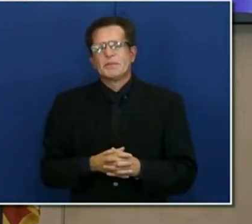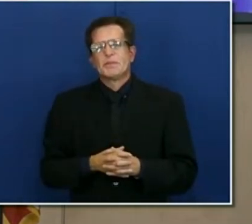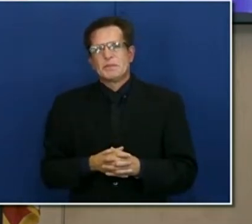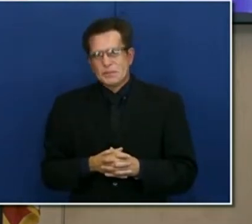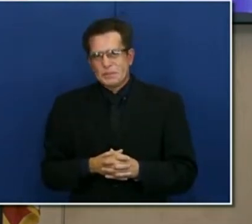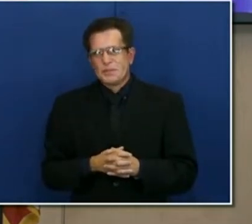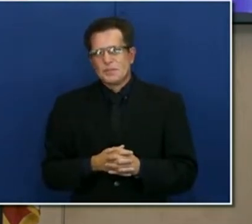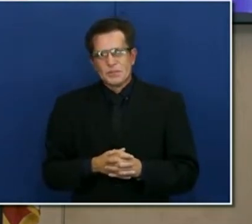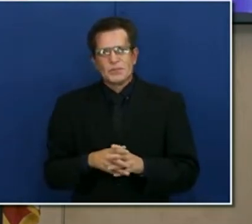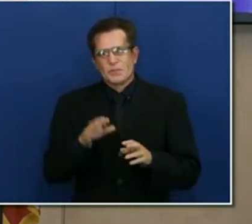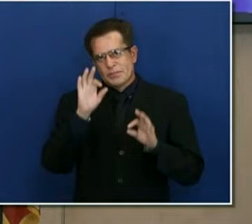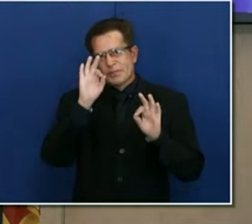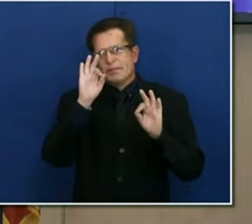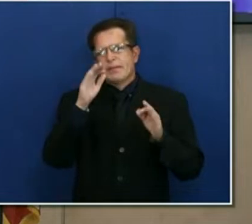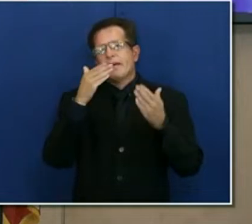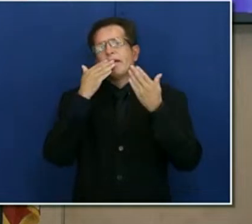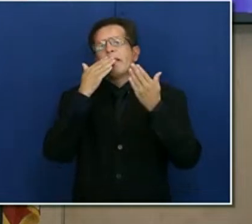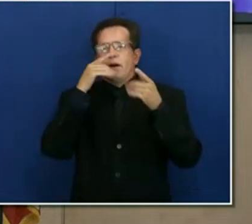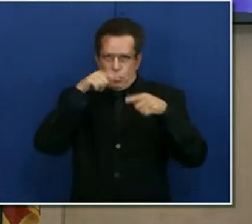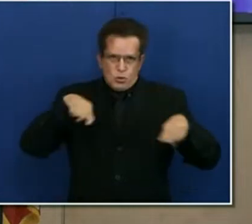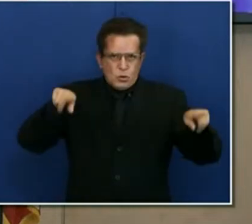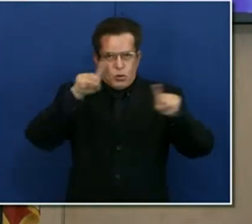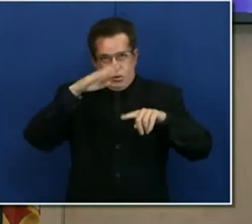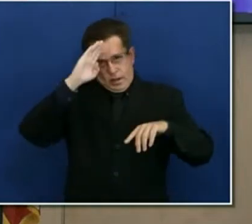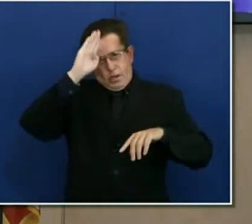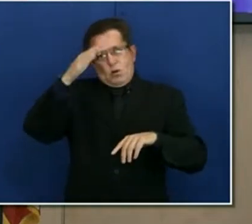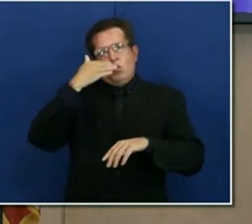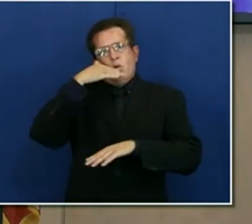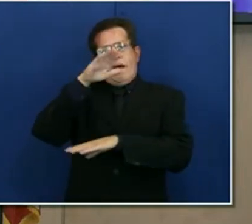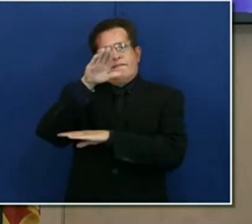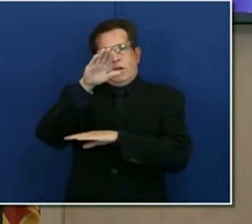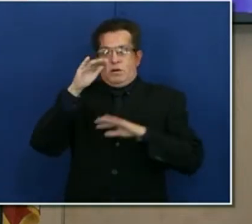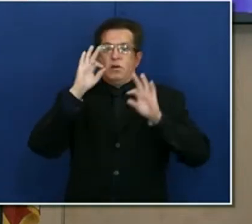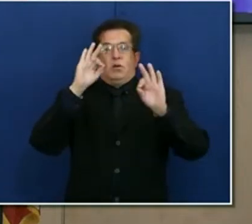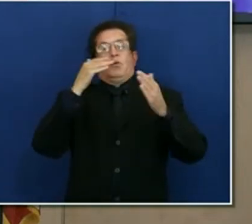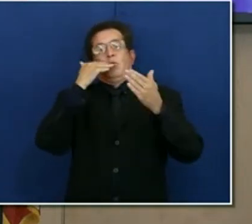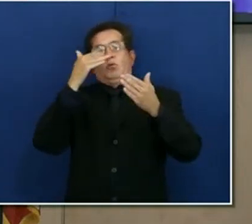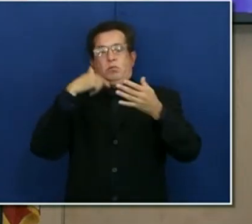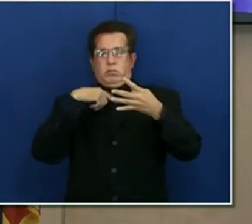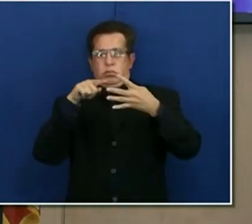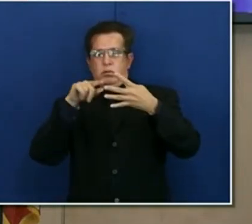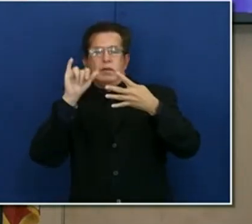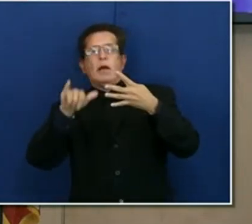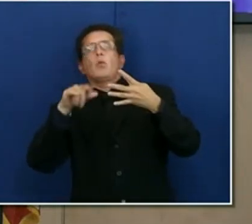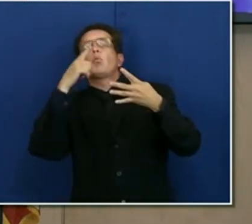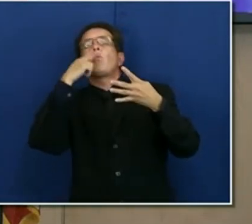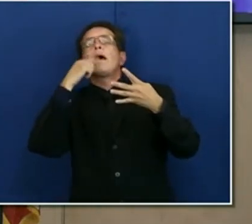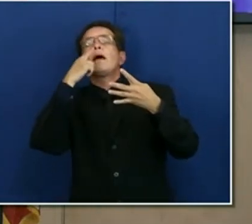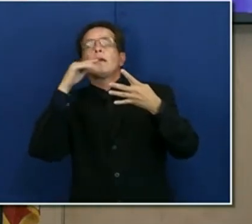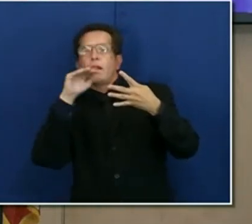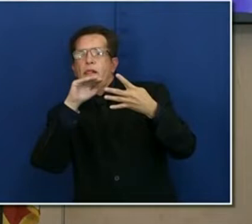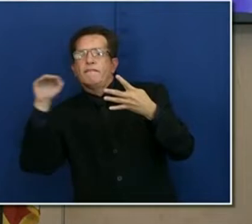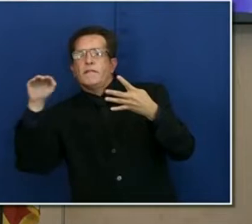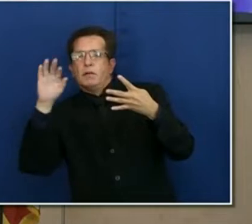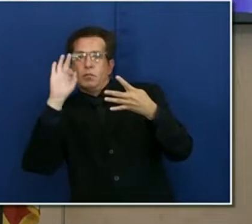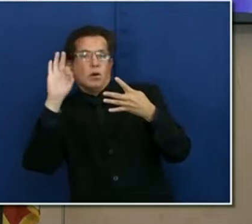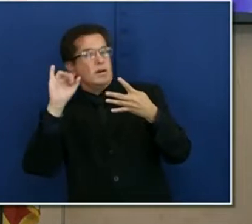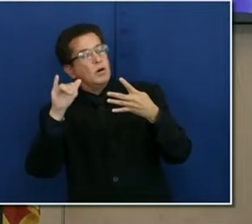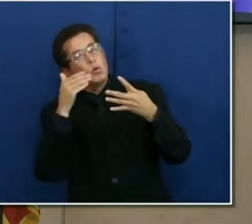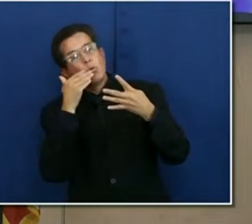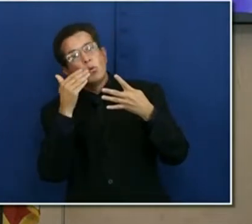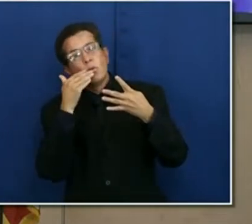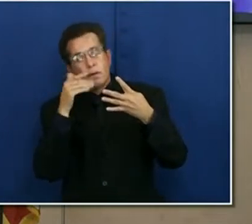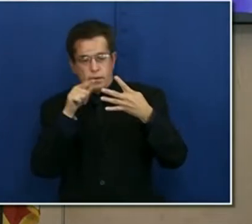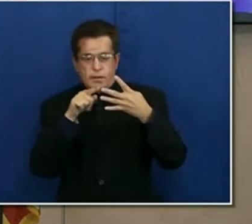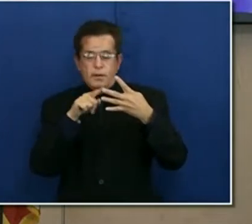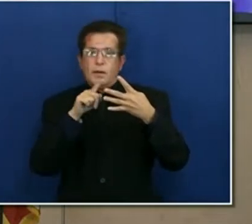Thank you, and good afternoon. As was just mentioned, San Diego did remain in the red tier. The good news in regards to that is our situation